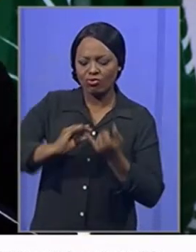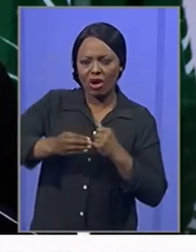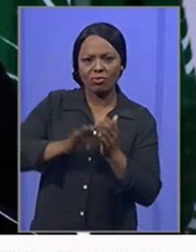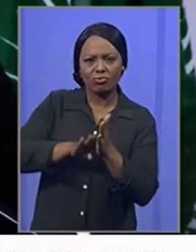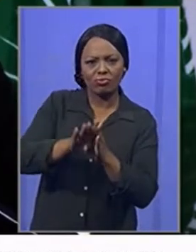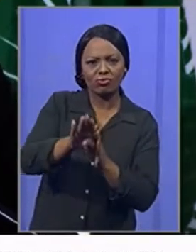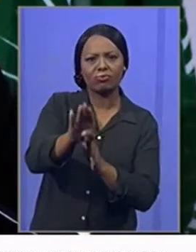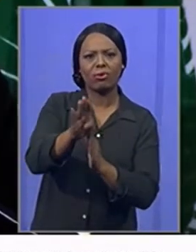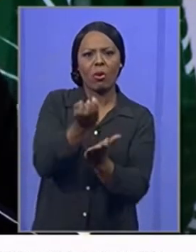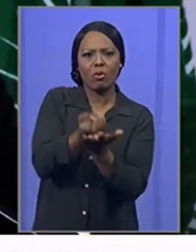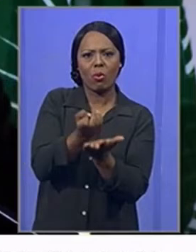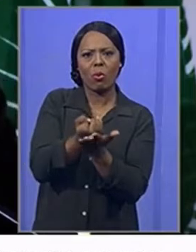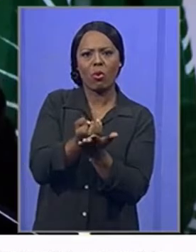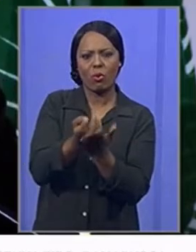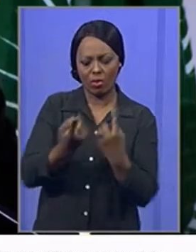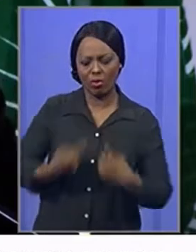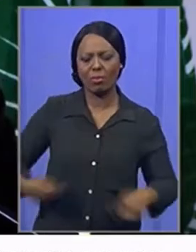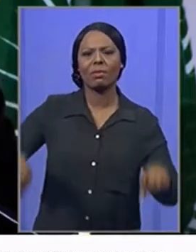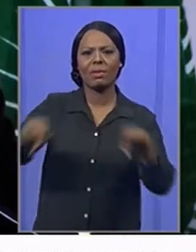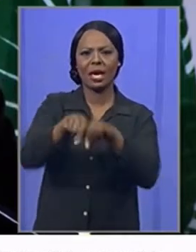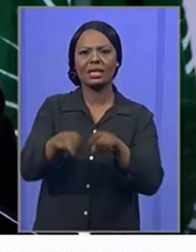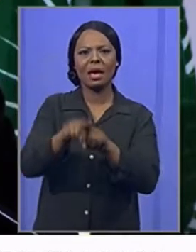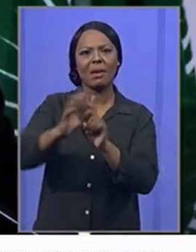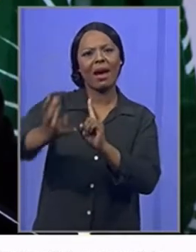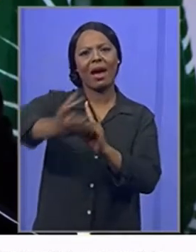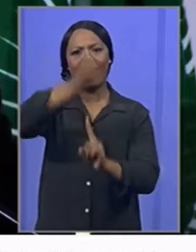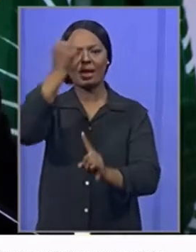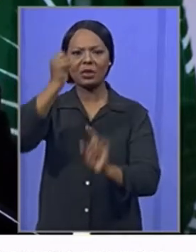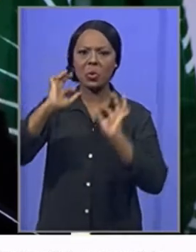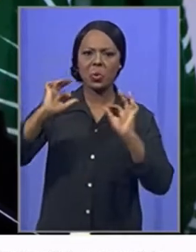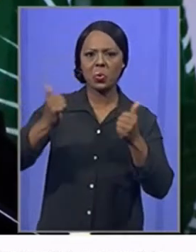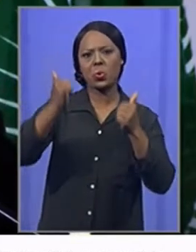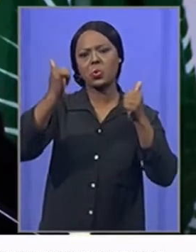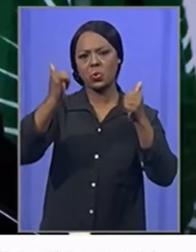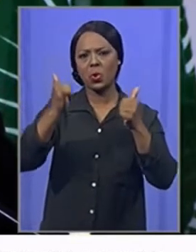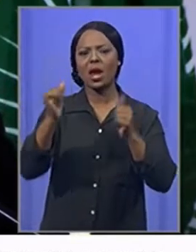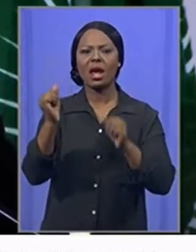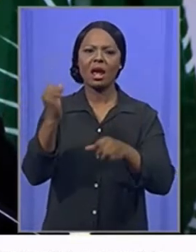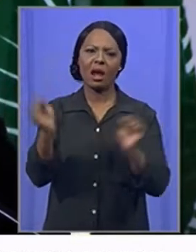economy to achieve greater employment creation.